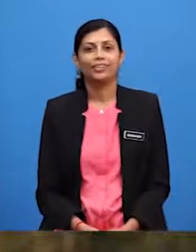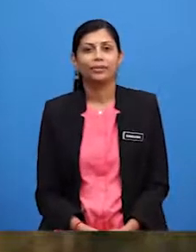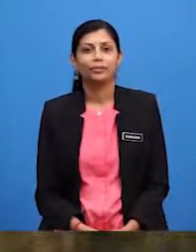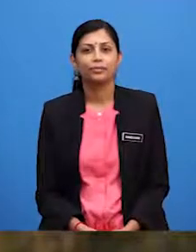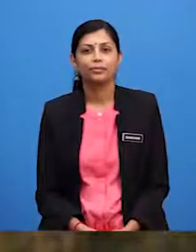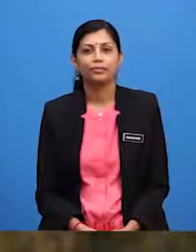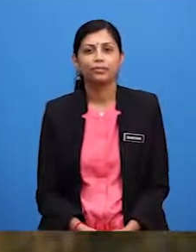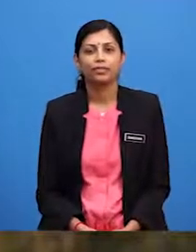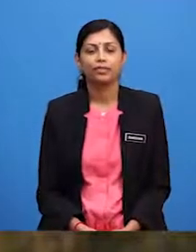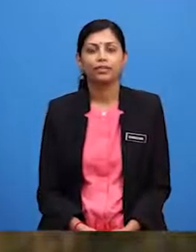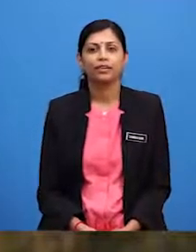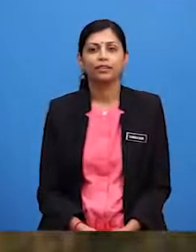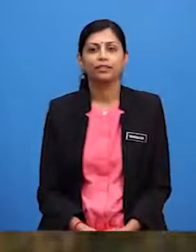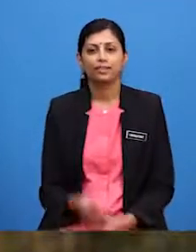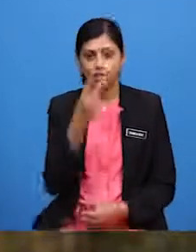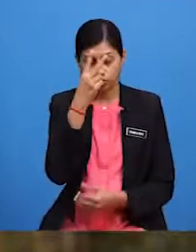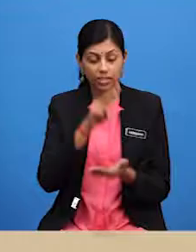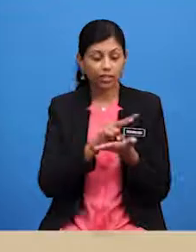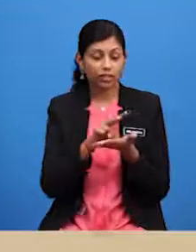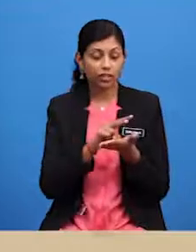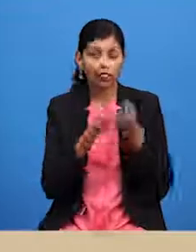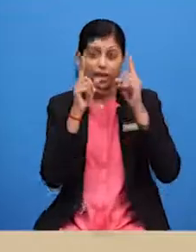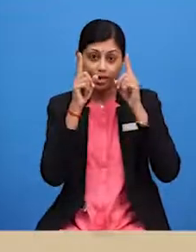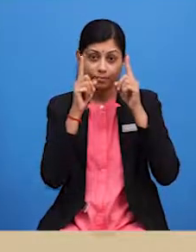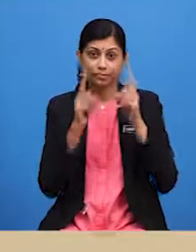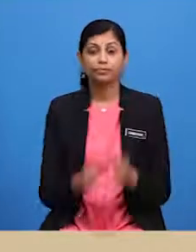Let's watch this video together.